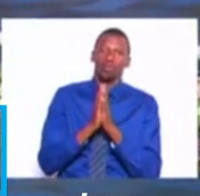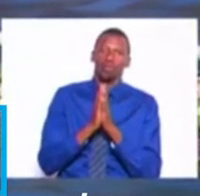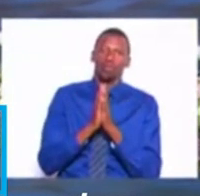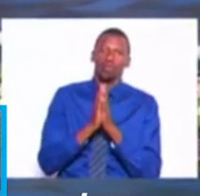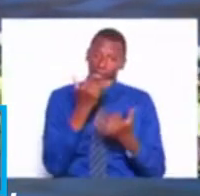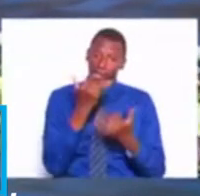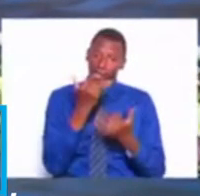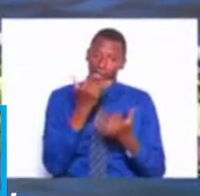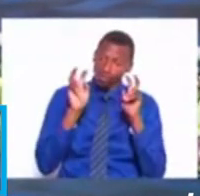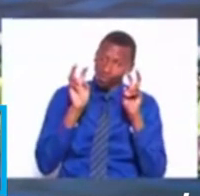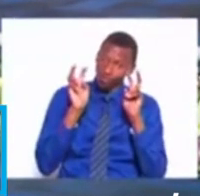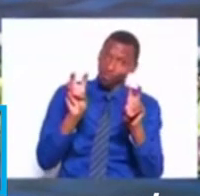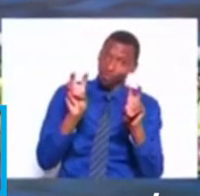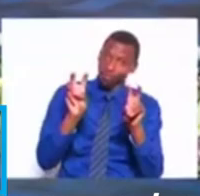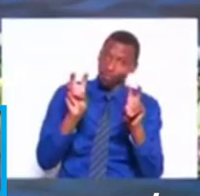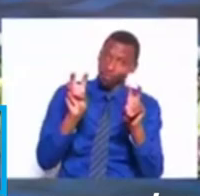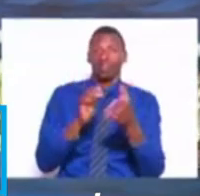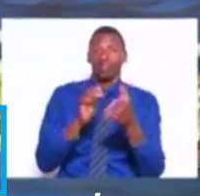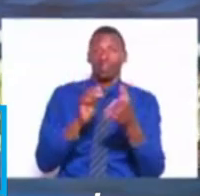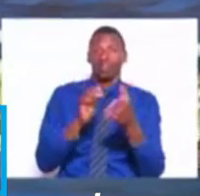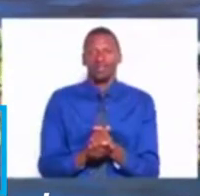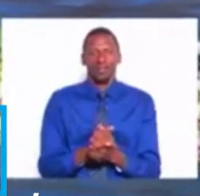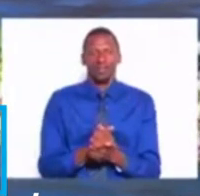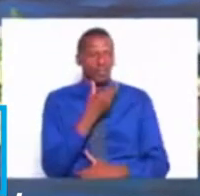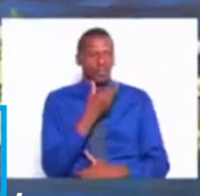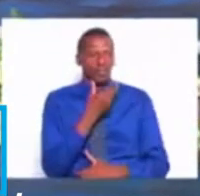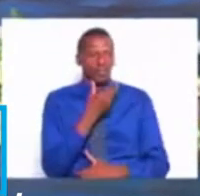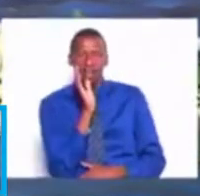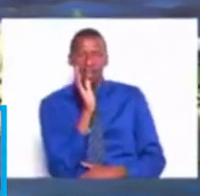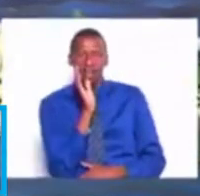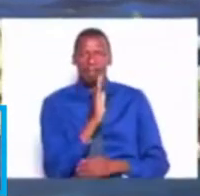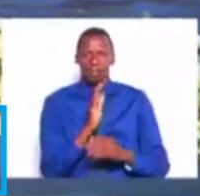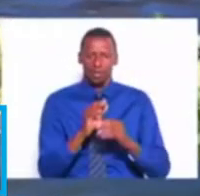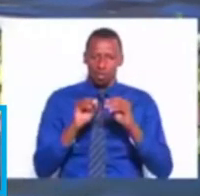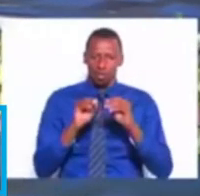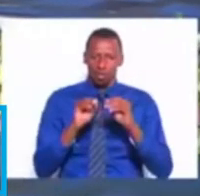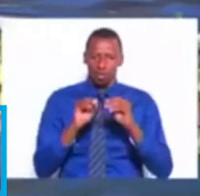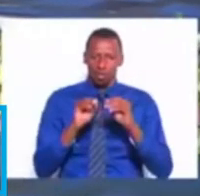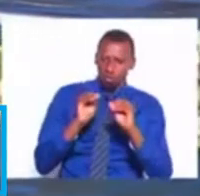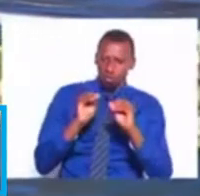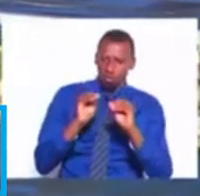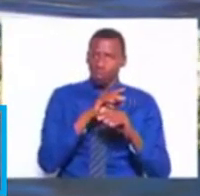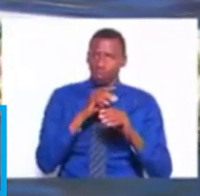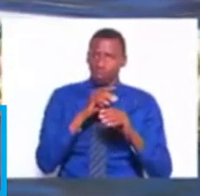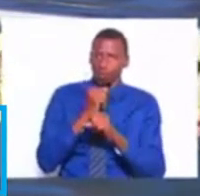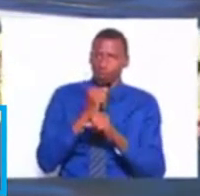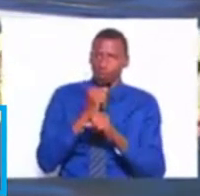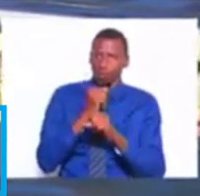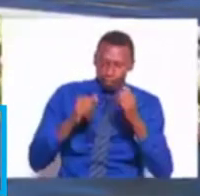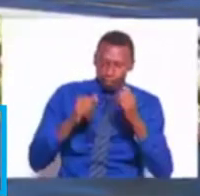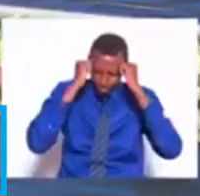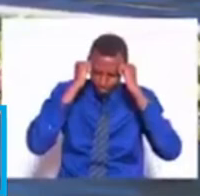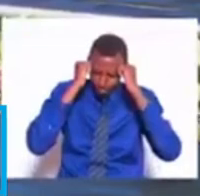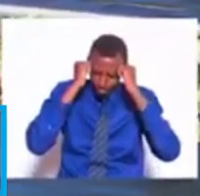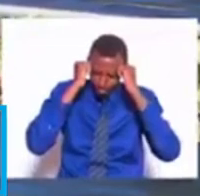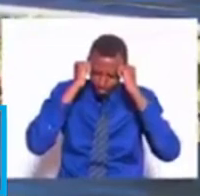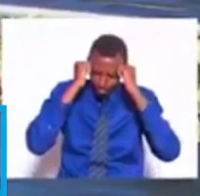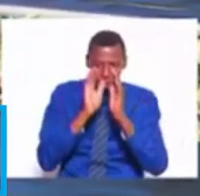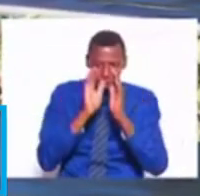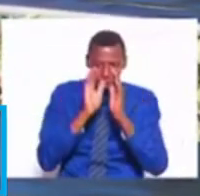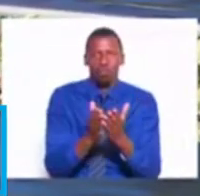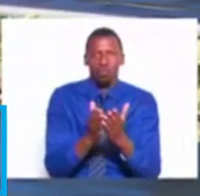now. My father taught me to start books. You see this